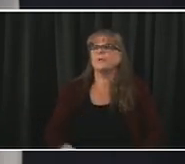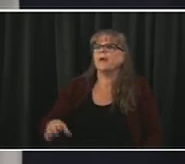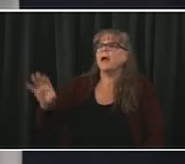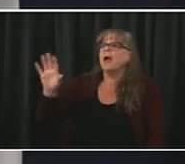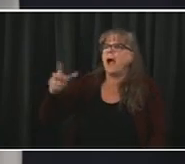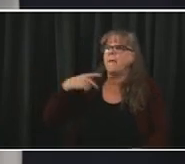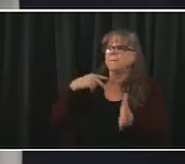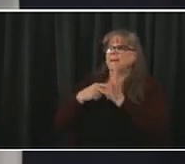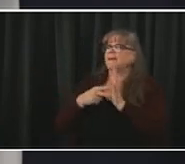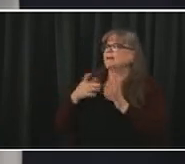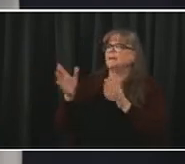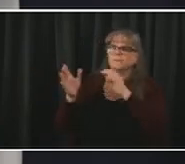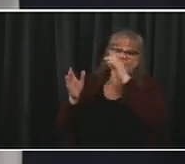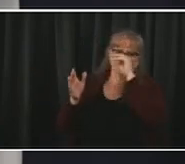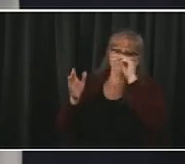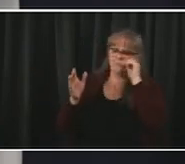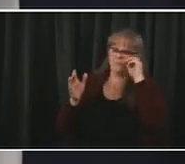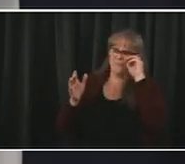regardless of what, we